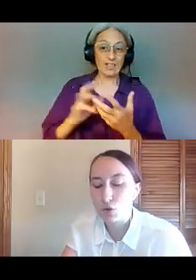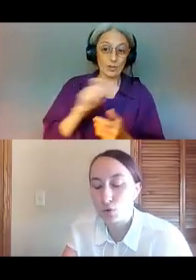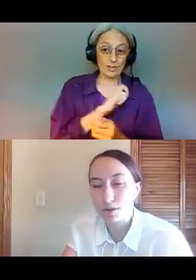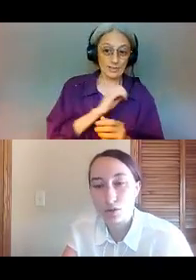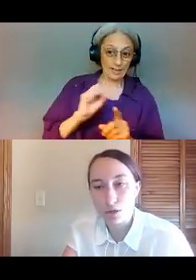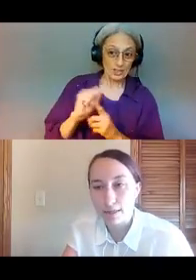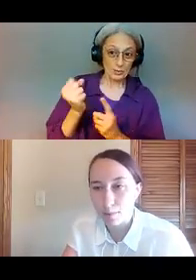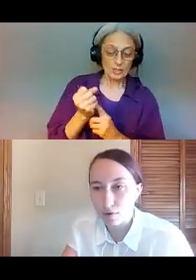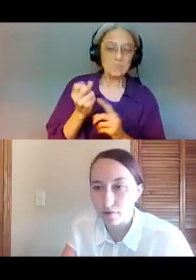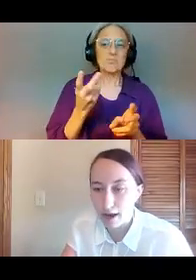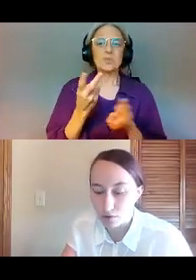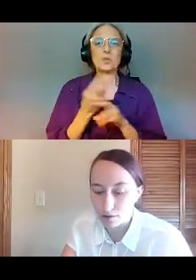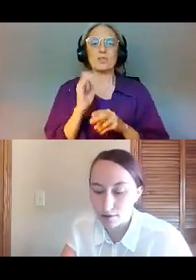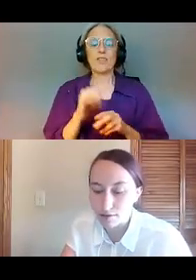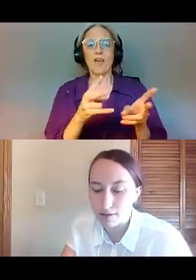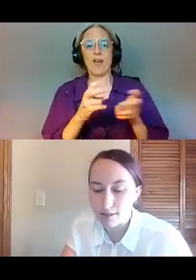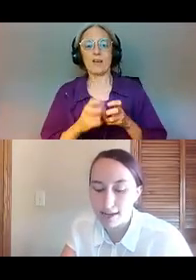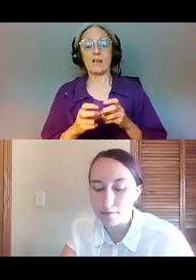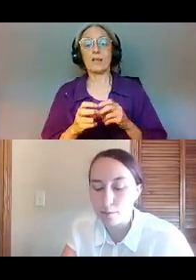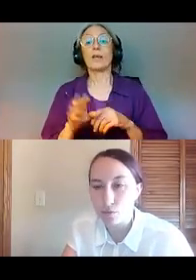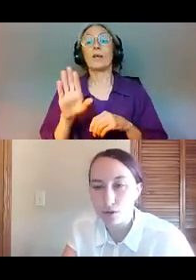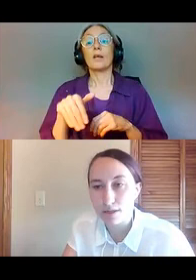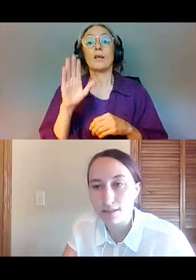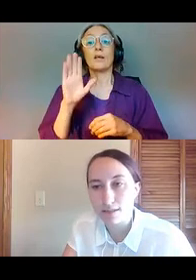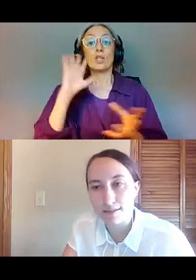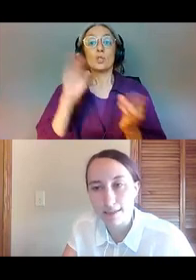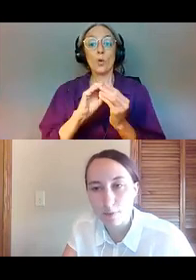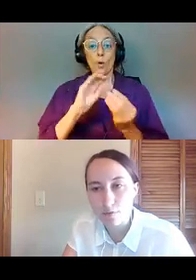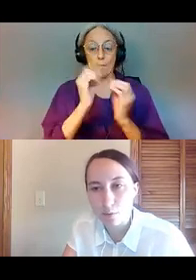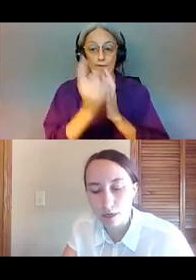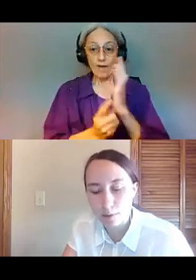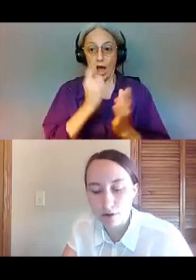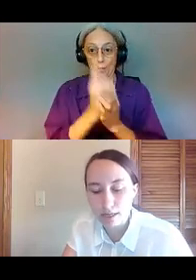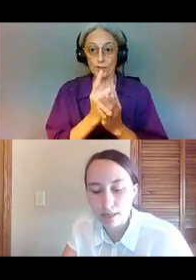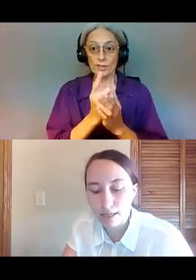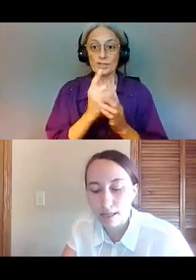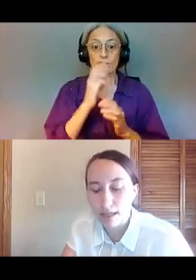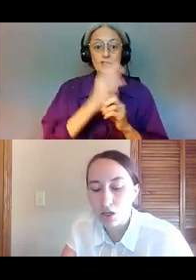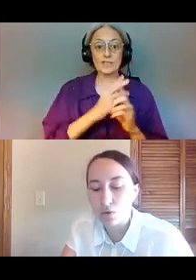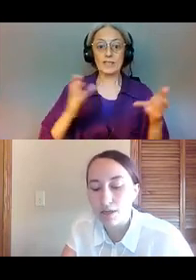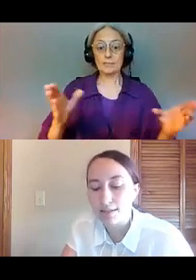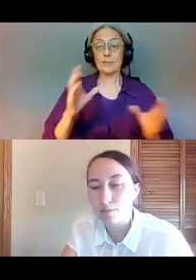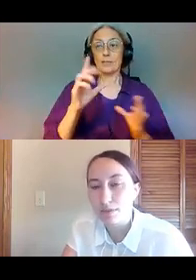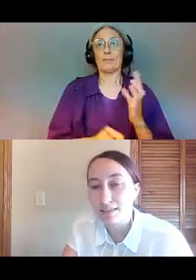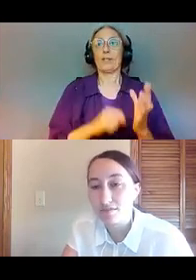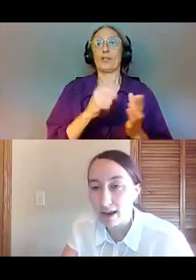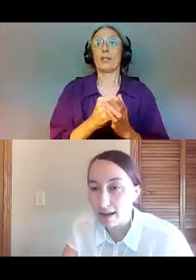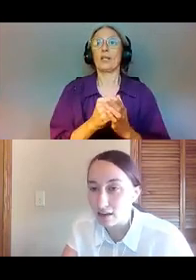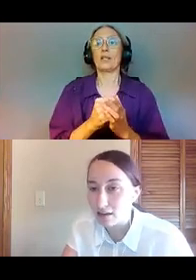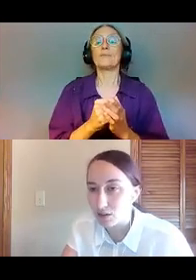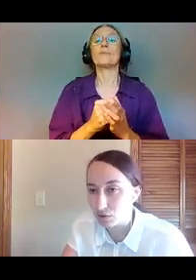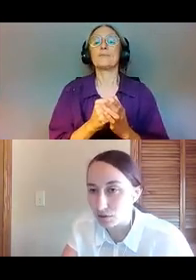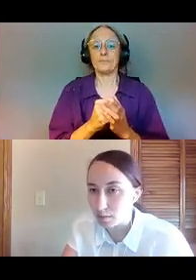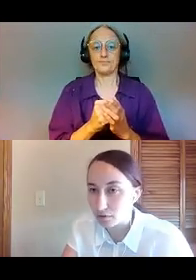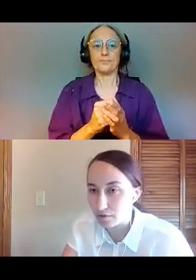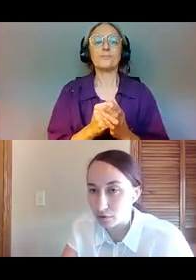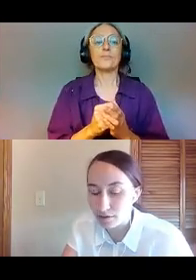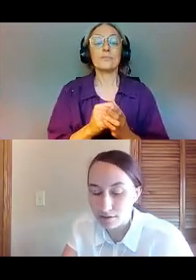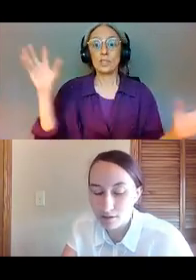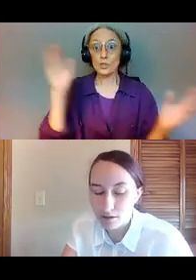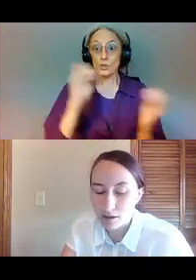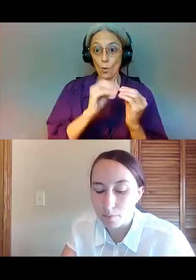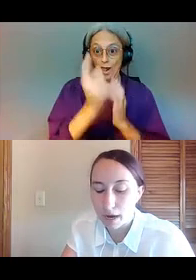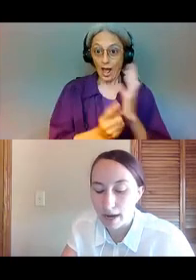Because if you know the total number of hours that a staff member worked in the 6-month reporting period, you can simply divide that total number